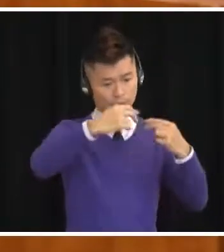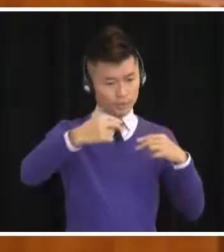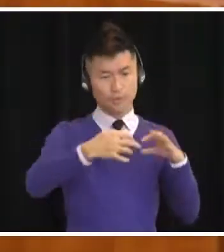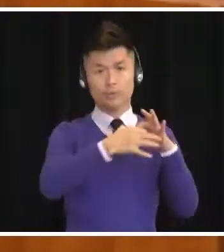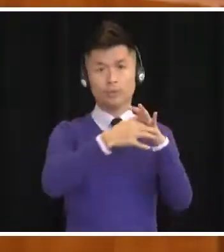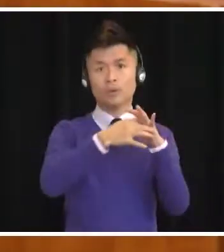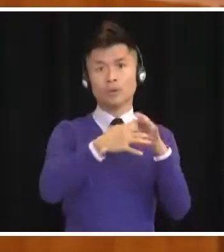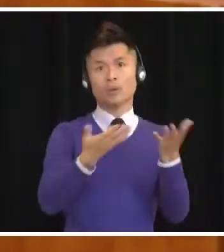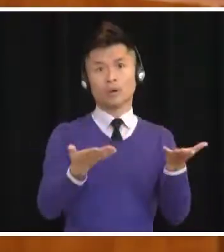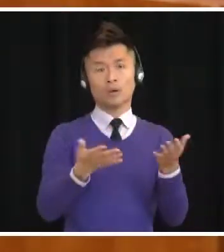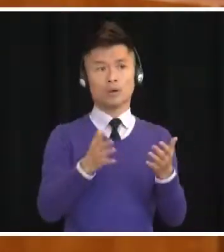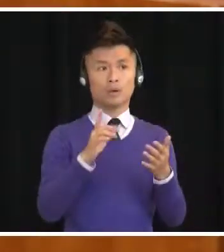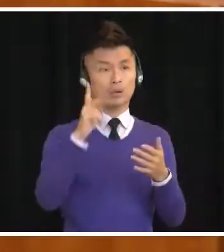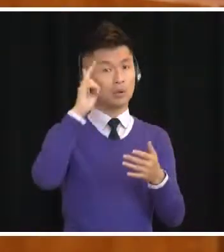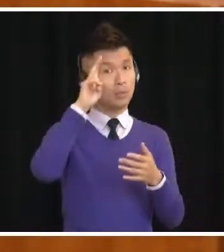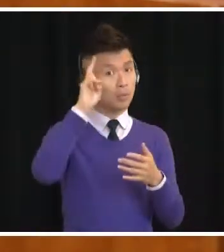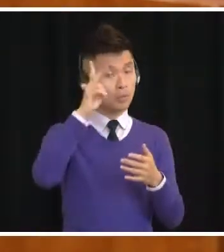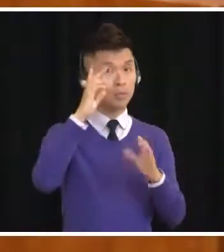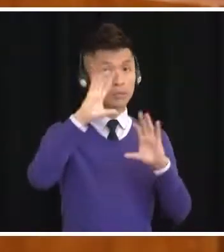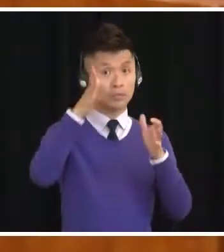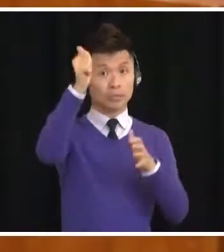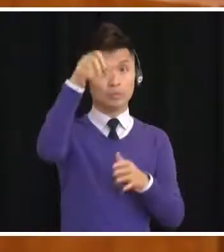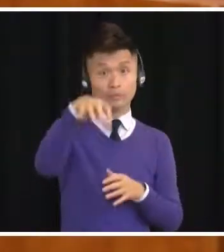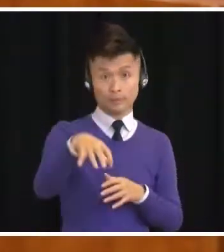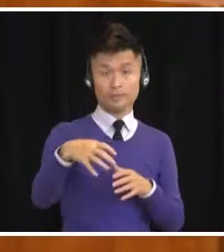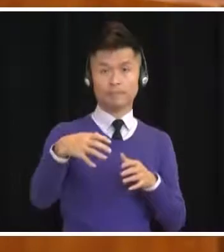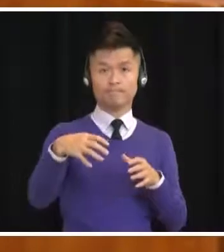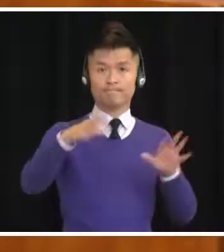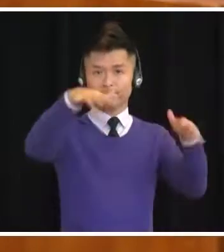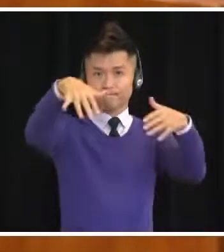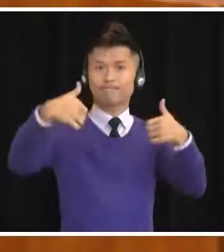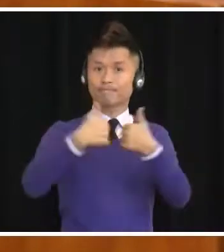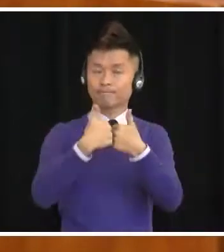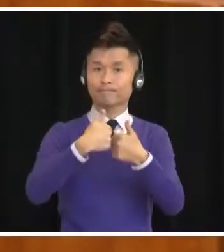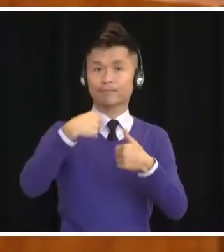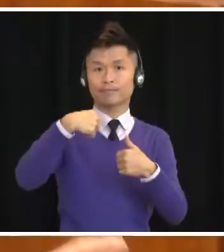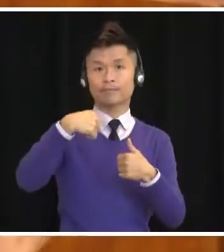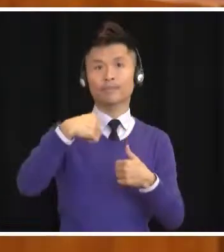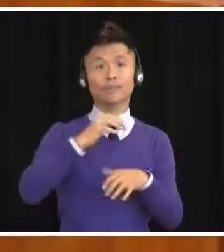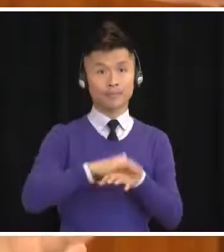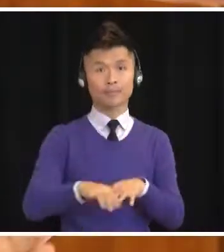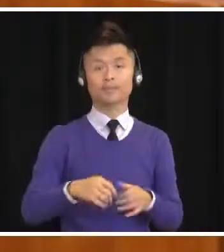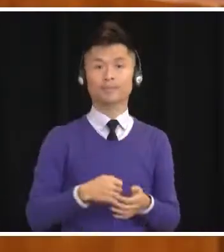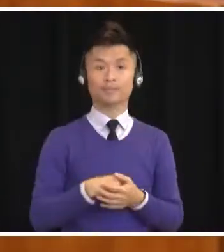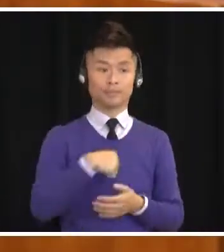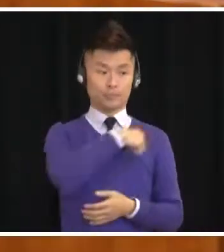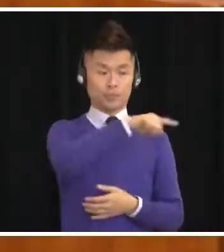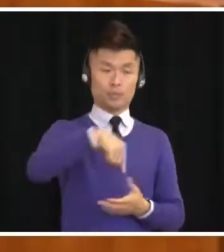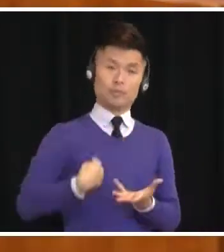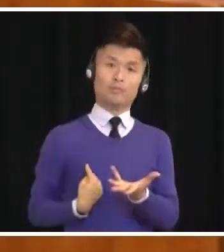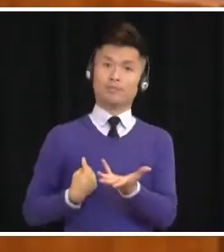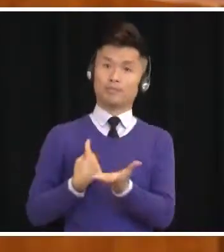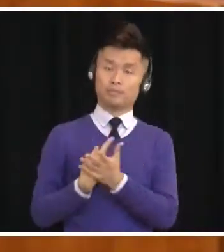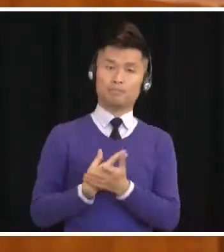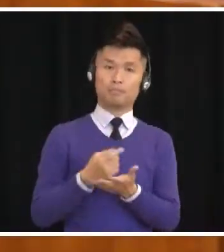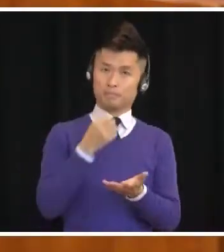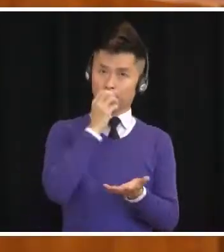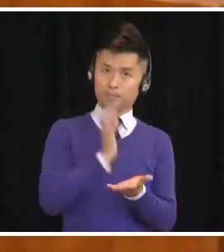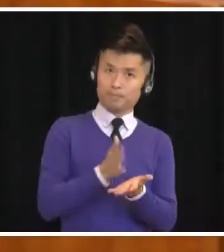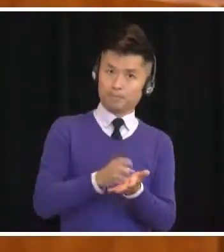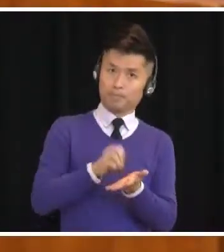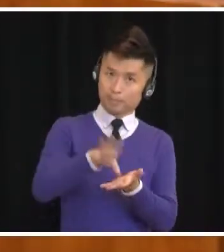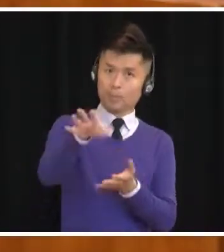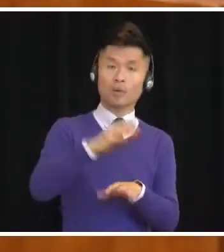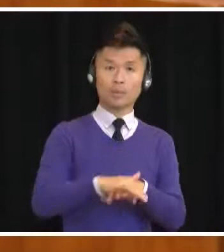However, revisions to the law will be needed for these to take place. So we